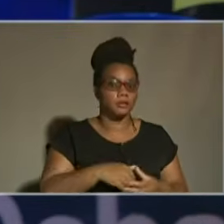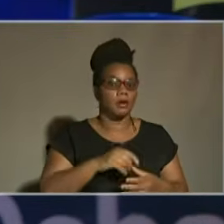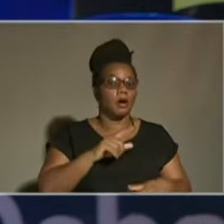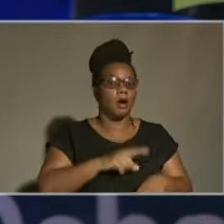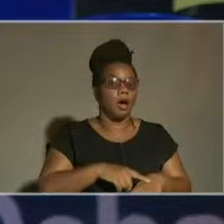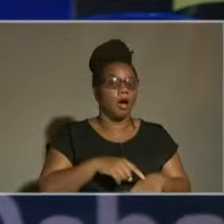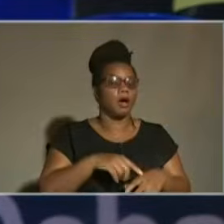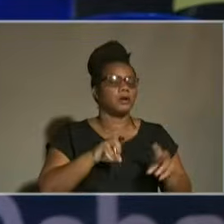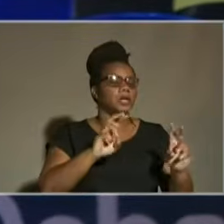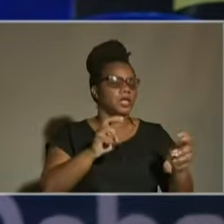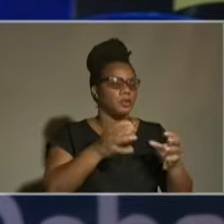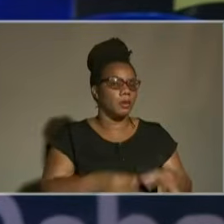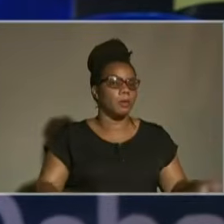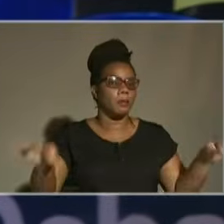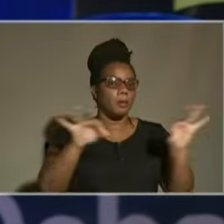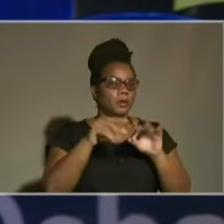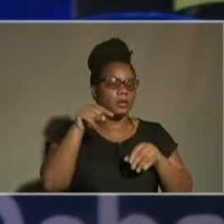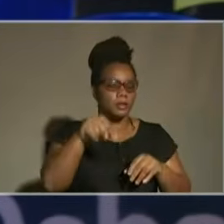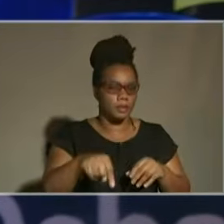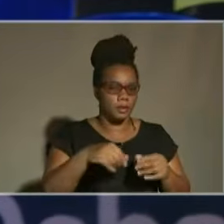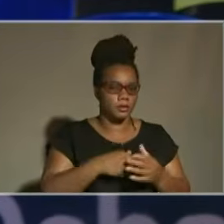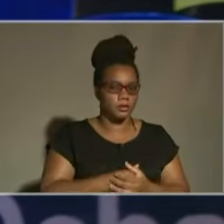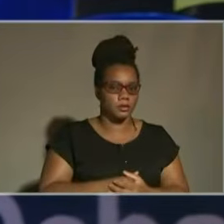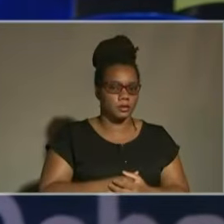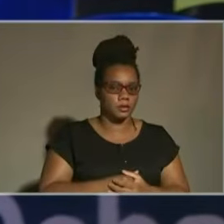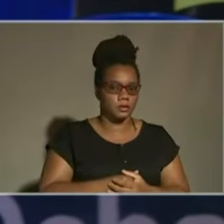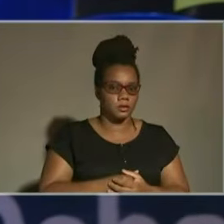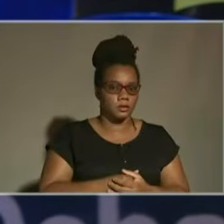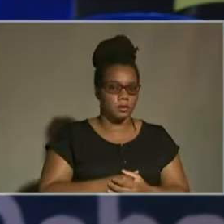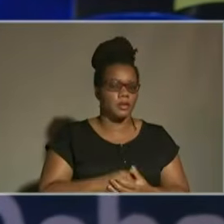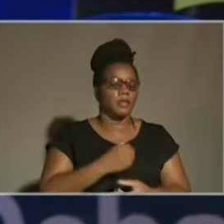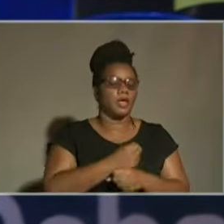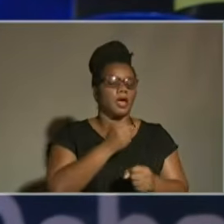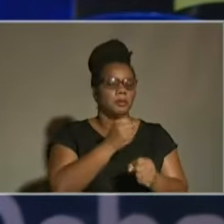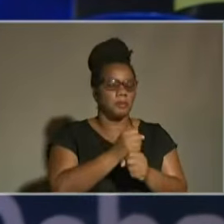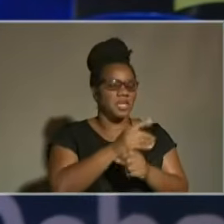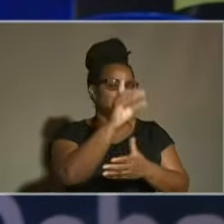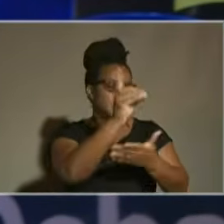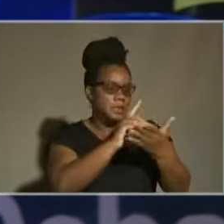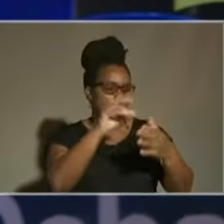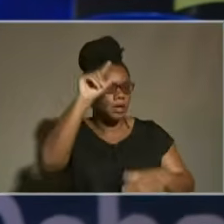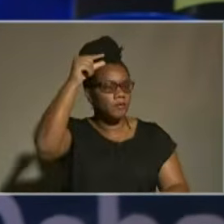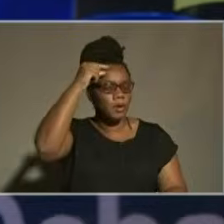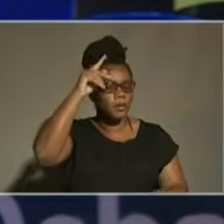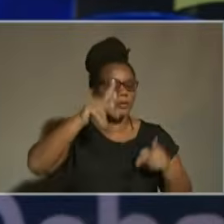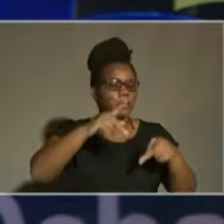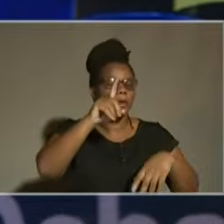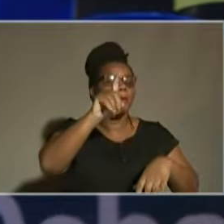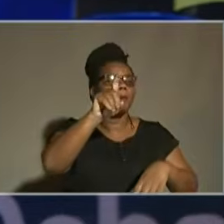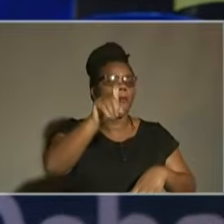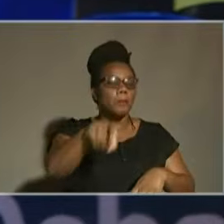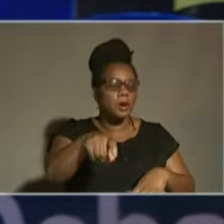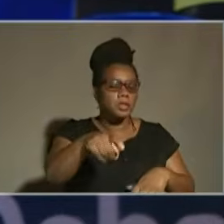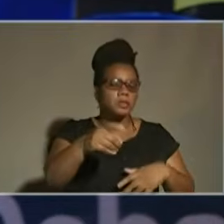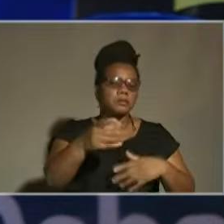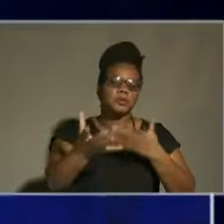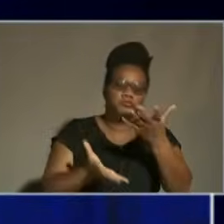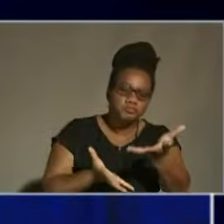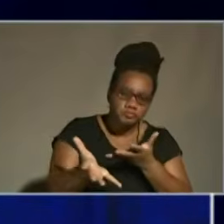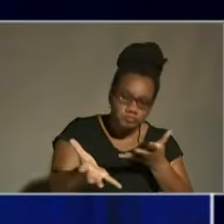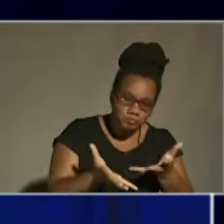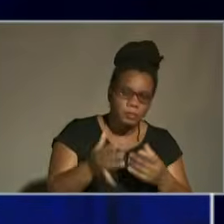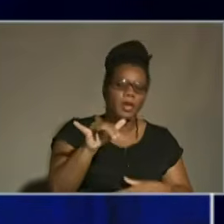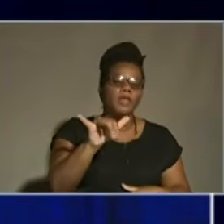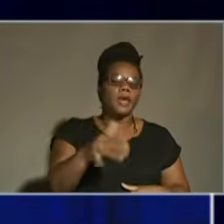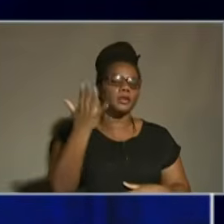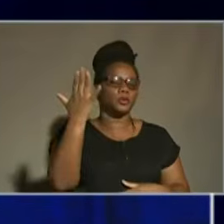as important as this, that forms the architecture of our nation, the people must be consulted. And that